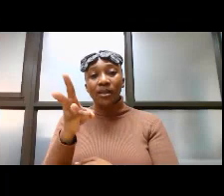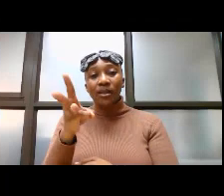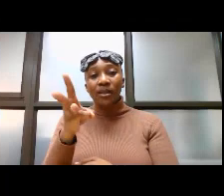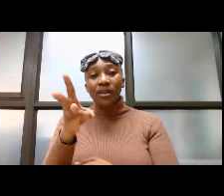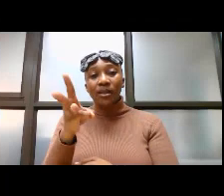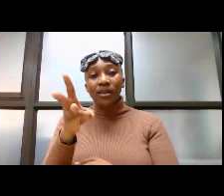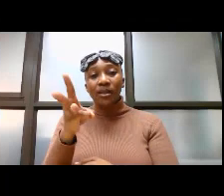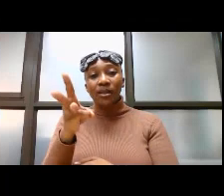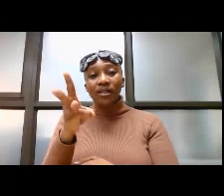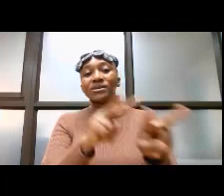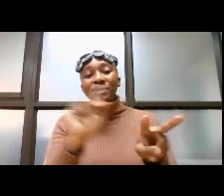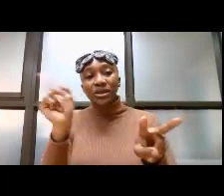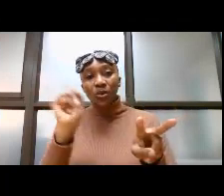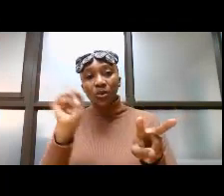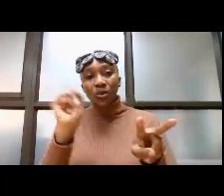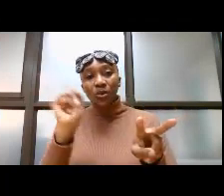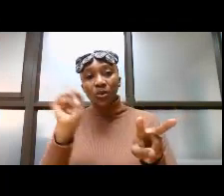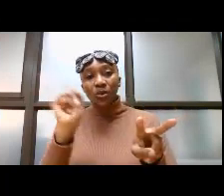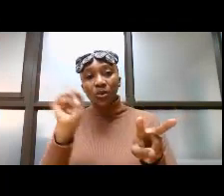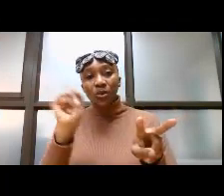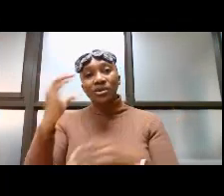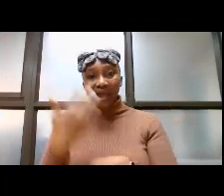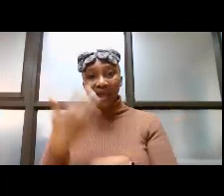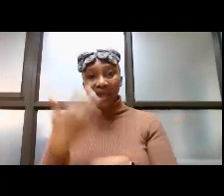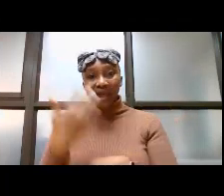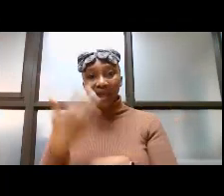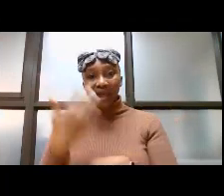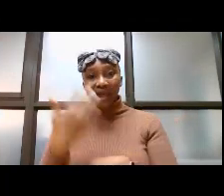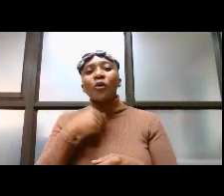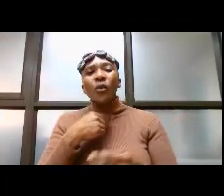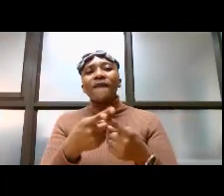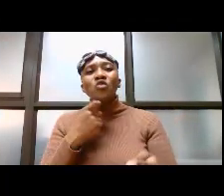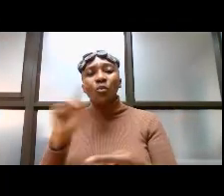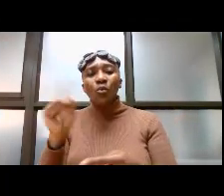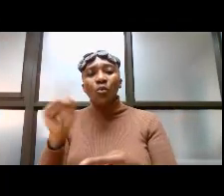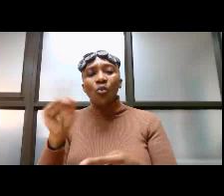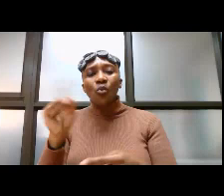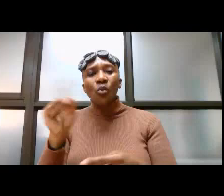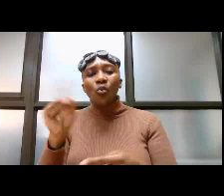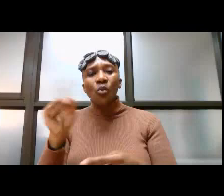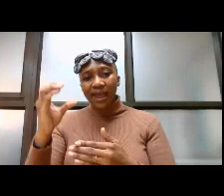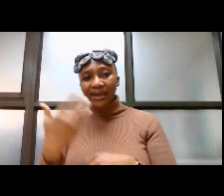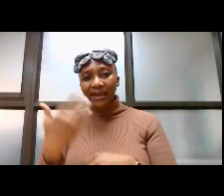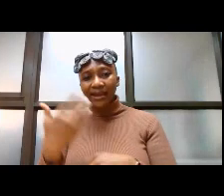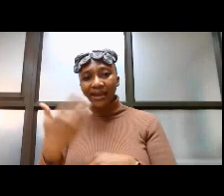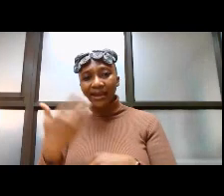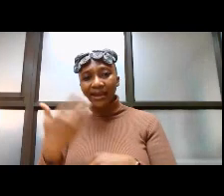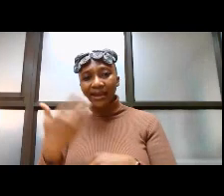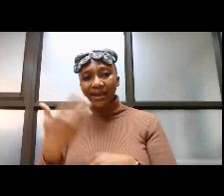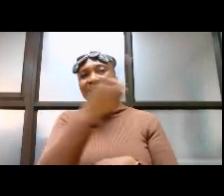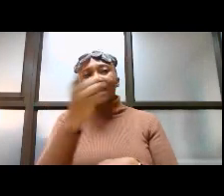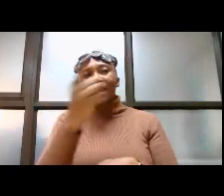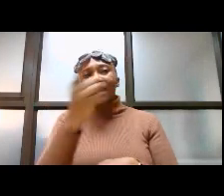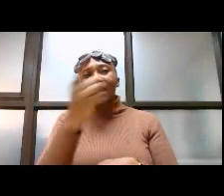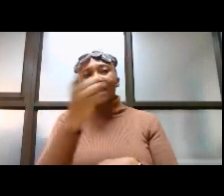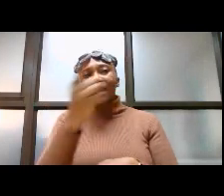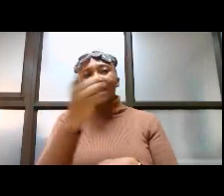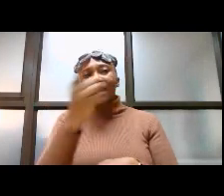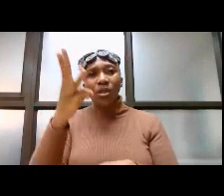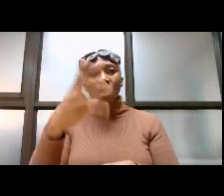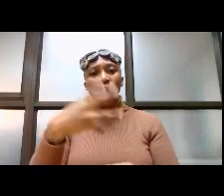colonized, will come from the colonized. They will own it, and it will be speaking to their